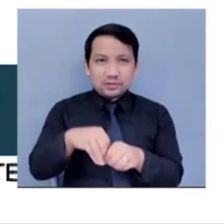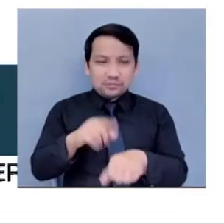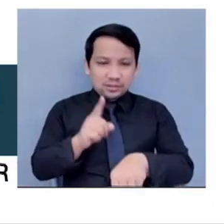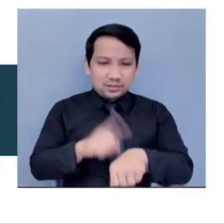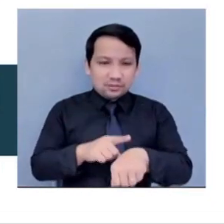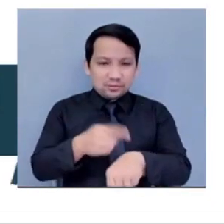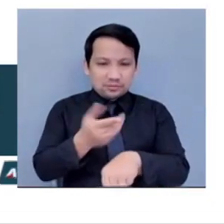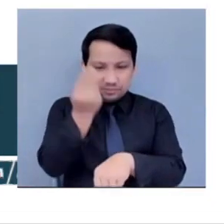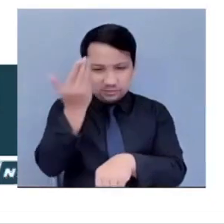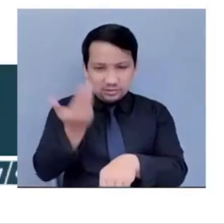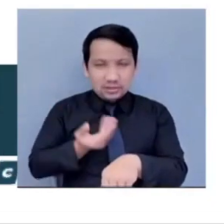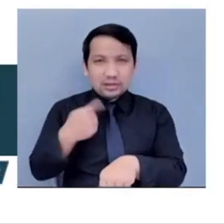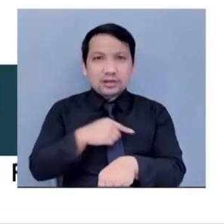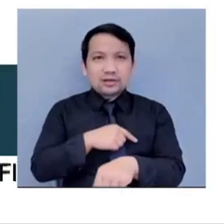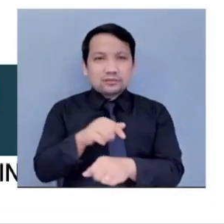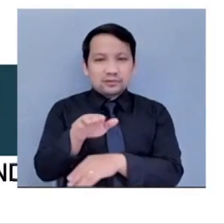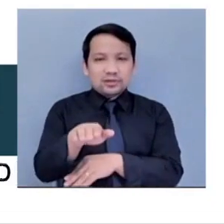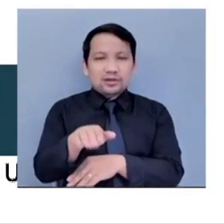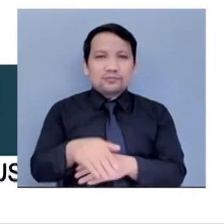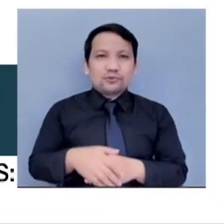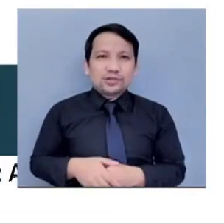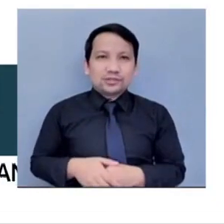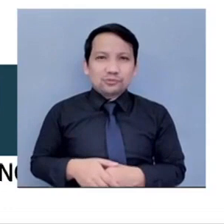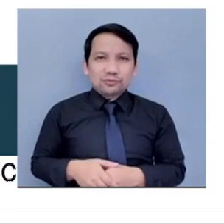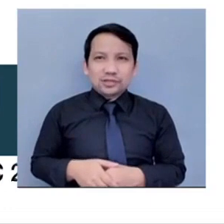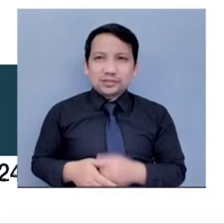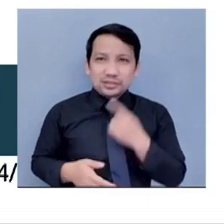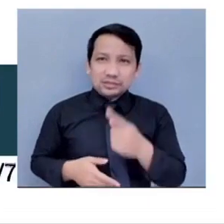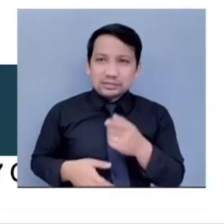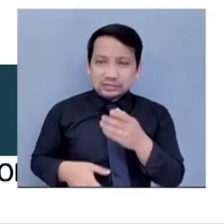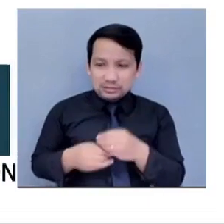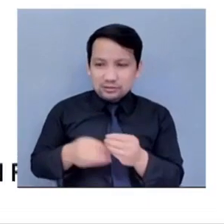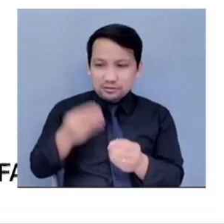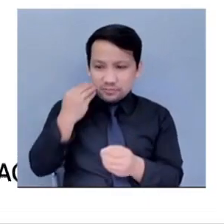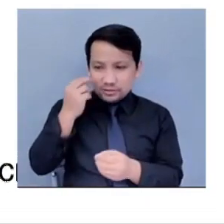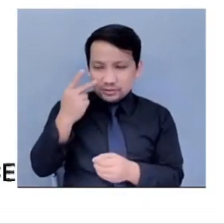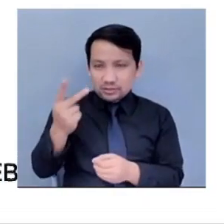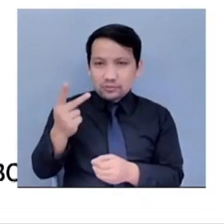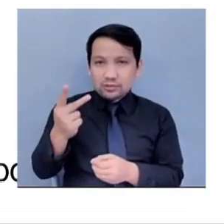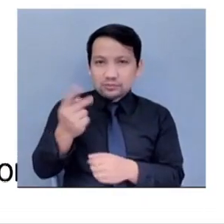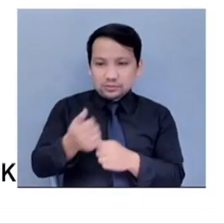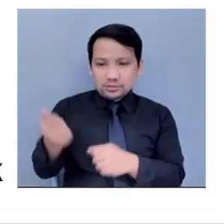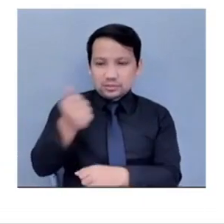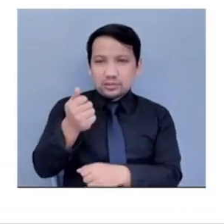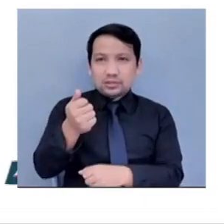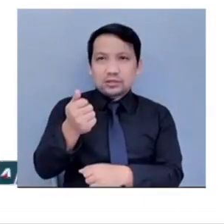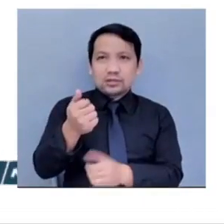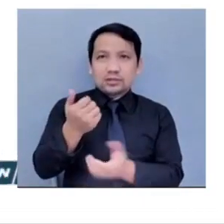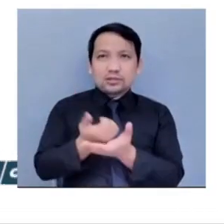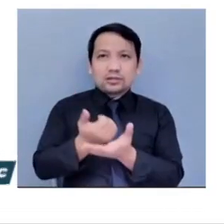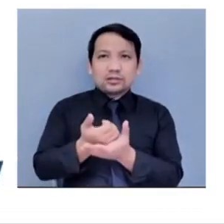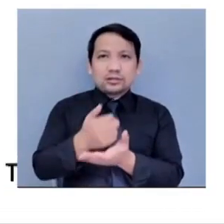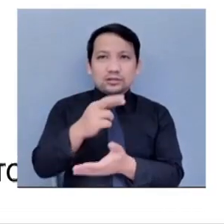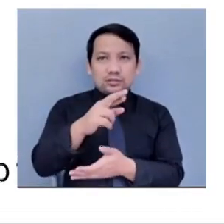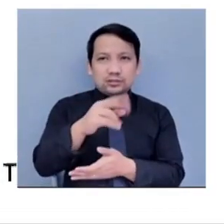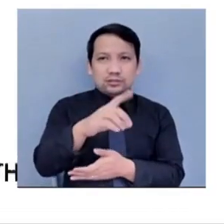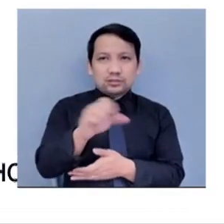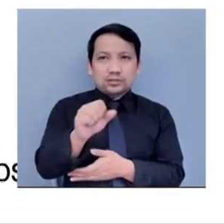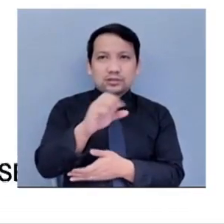given us this afternoon. Thanks again. Mike Ricafort there, the chief economist of the Rizal Commercial